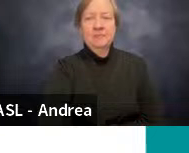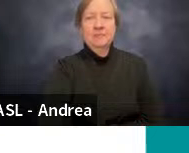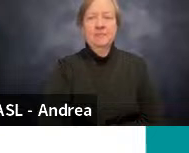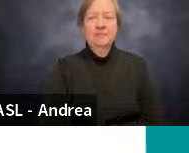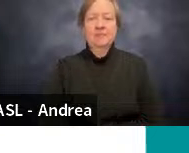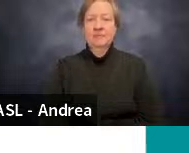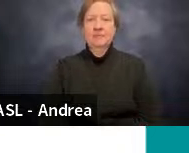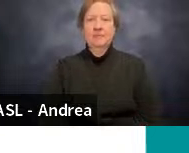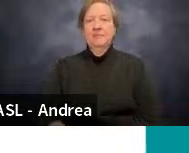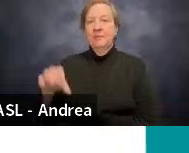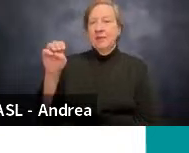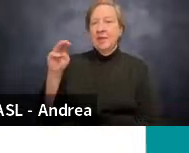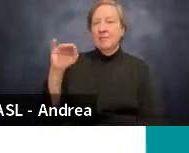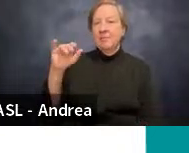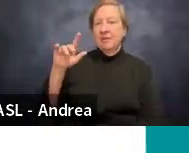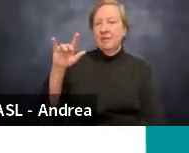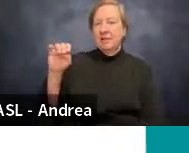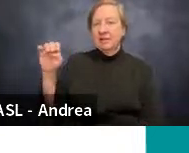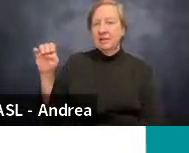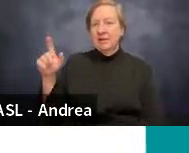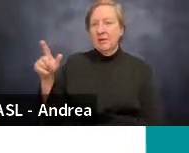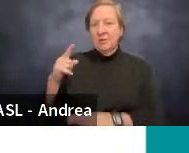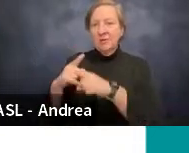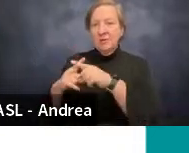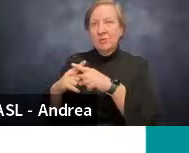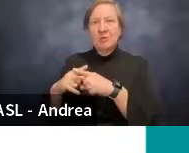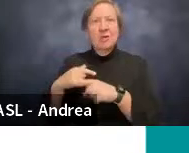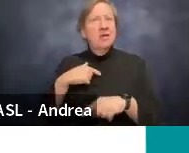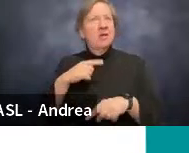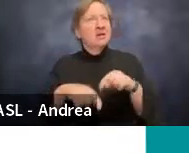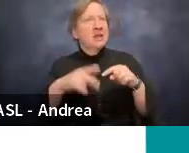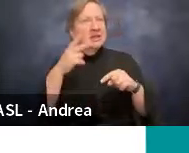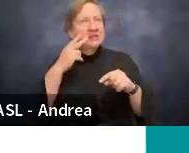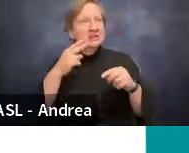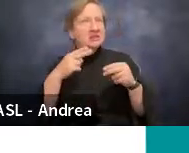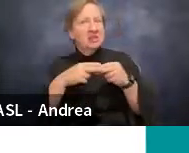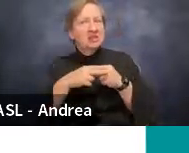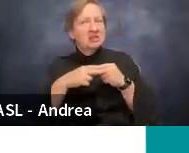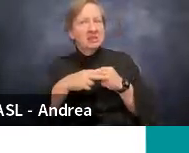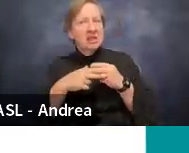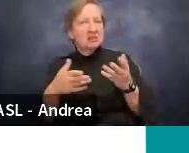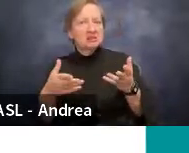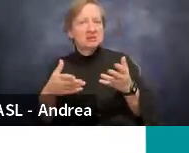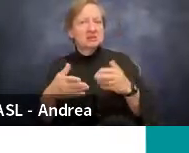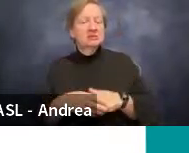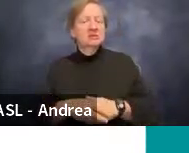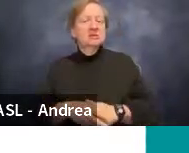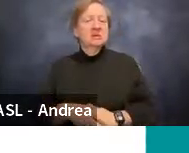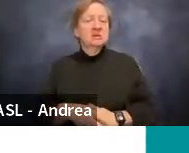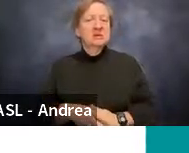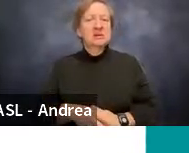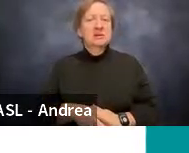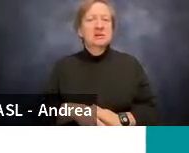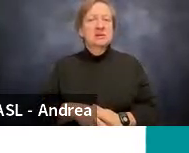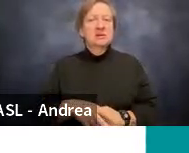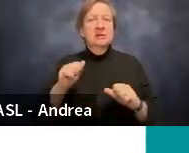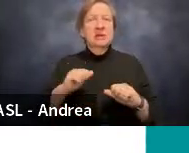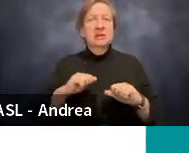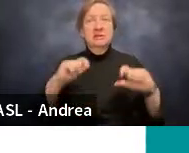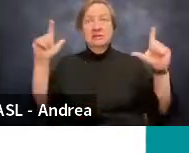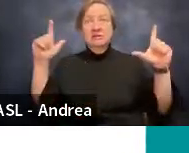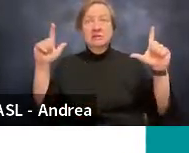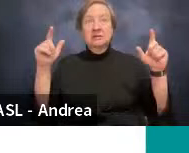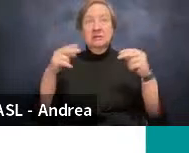Emily, are you muted? Oh yeah, I'm sorry. I can't see the slides. Okay. If we could get the slides pulled